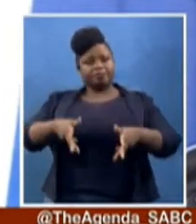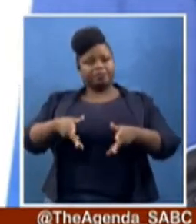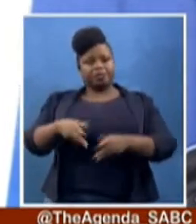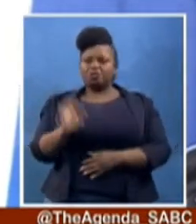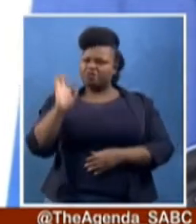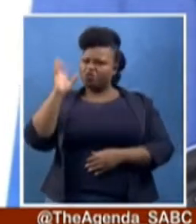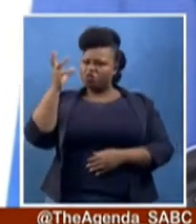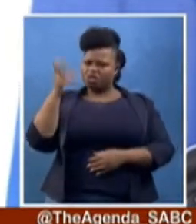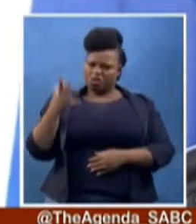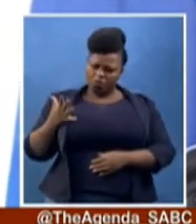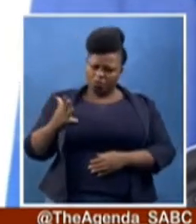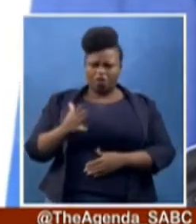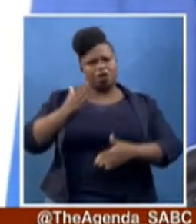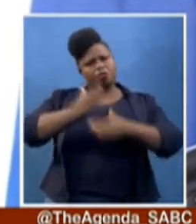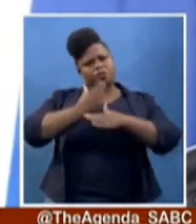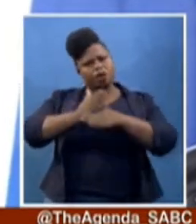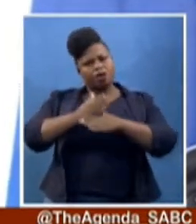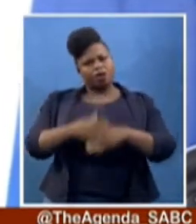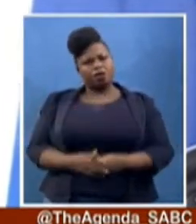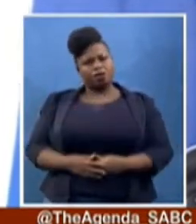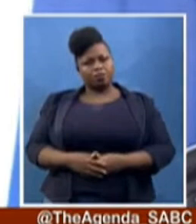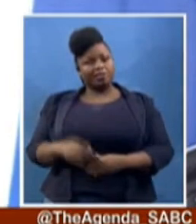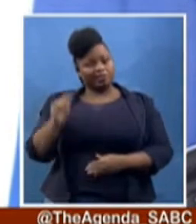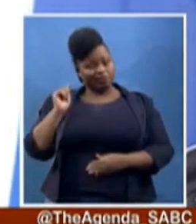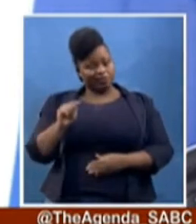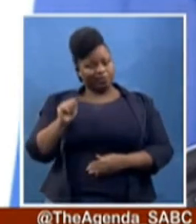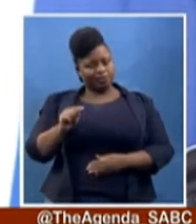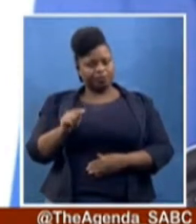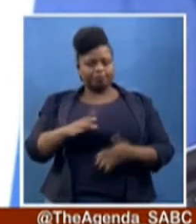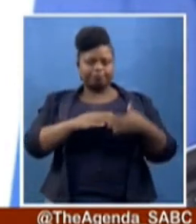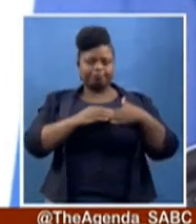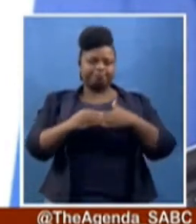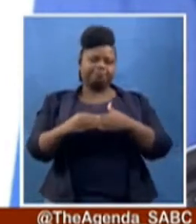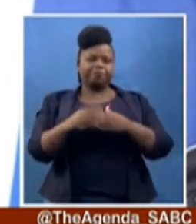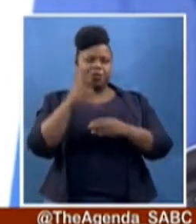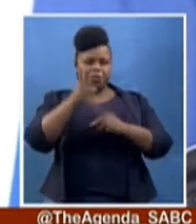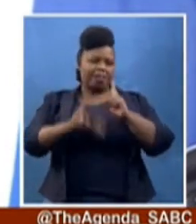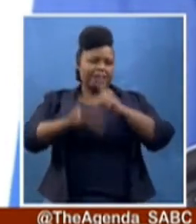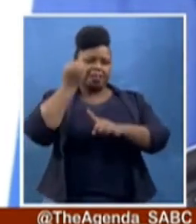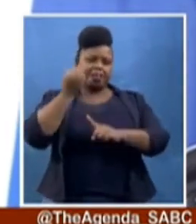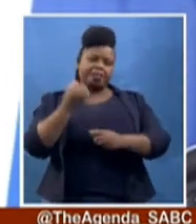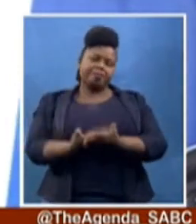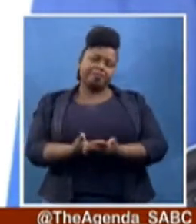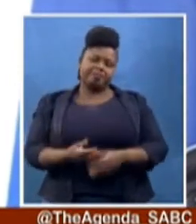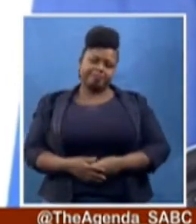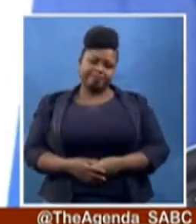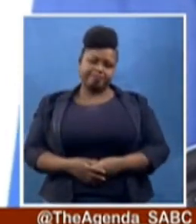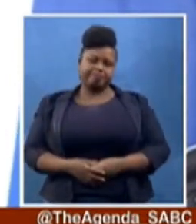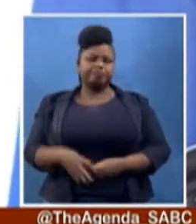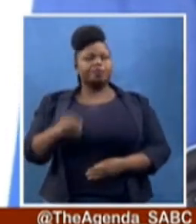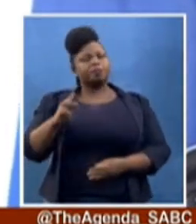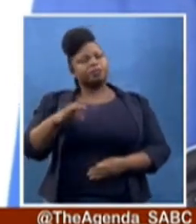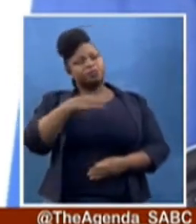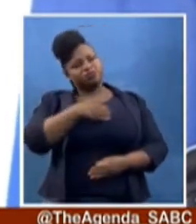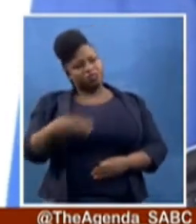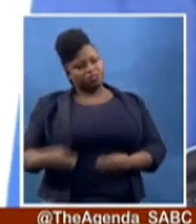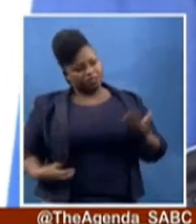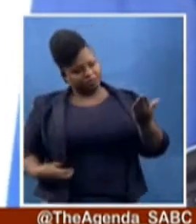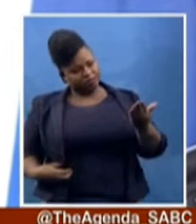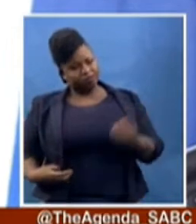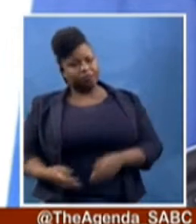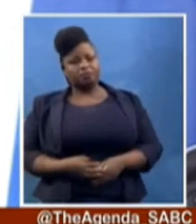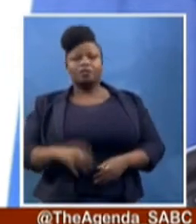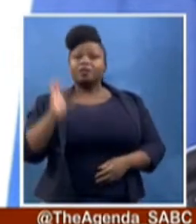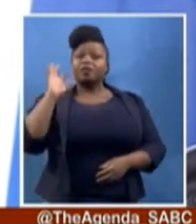step in the right direction. Mr. President, Free State is a youthful